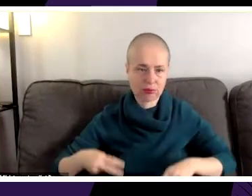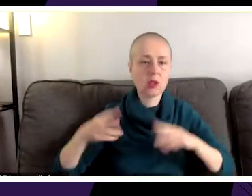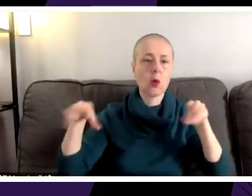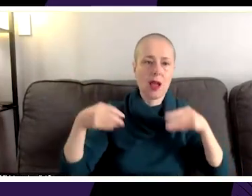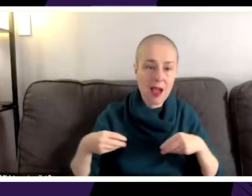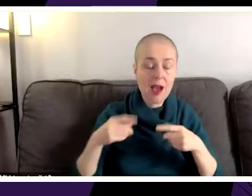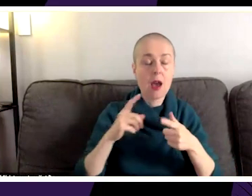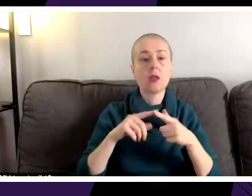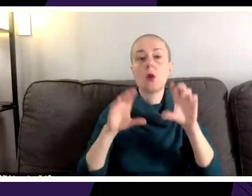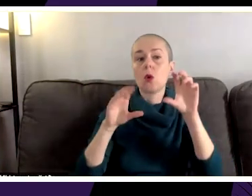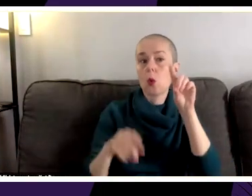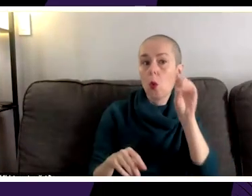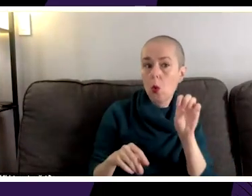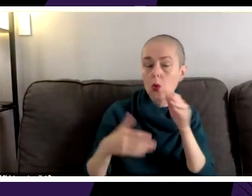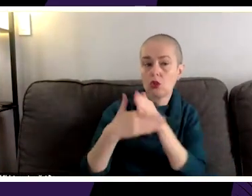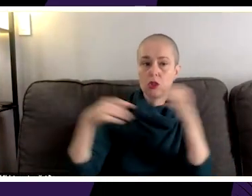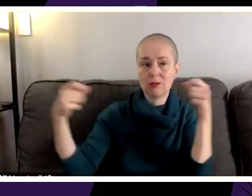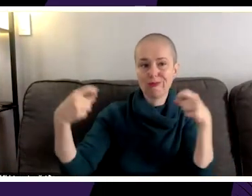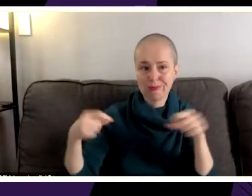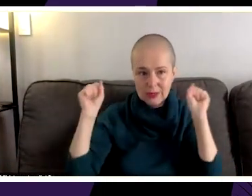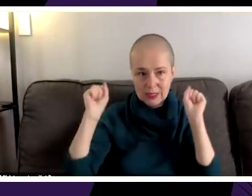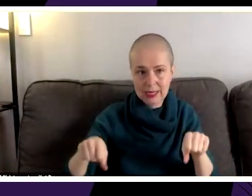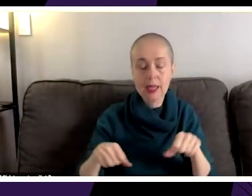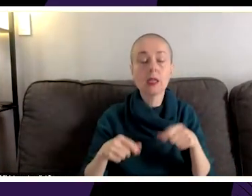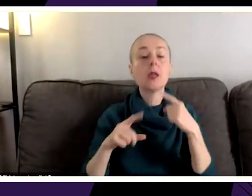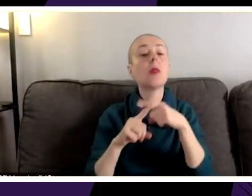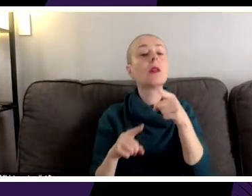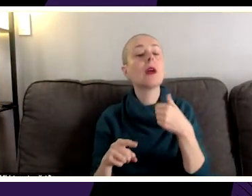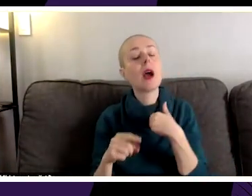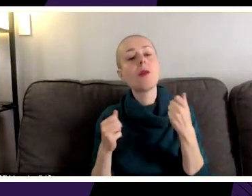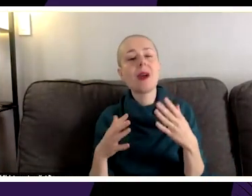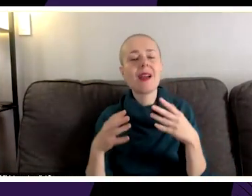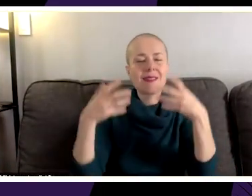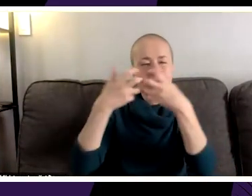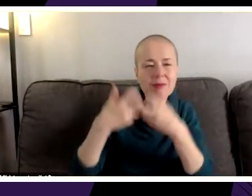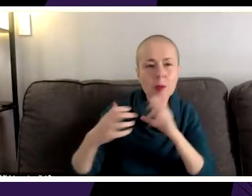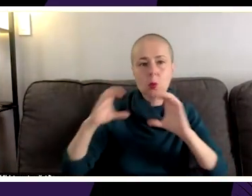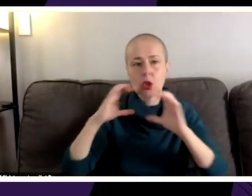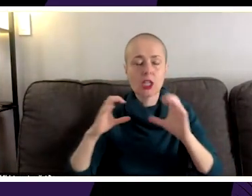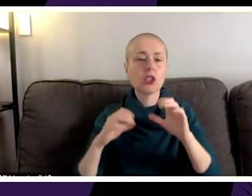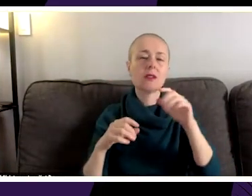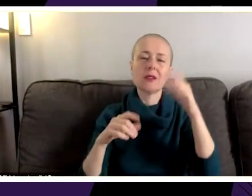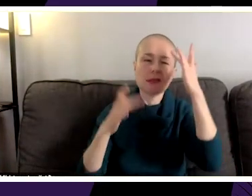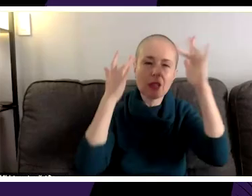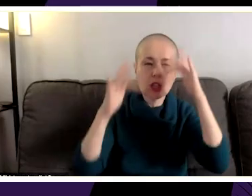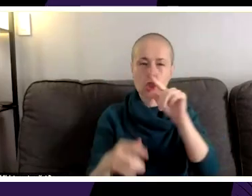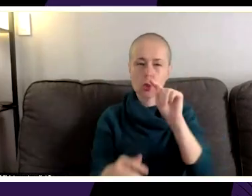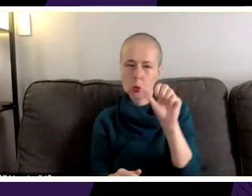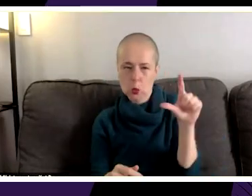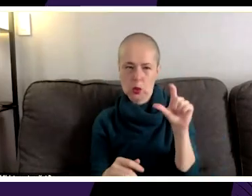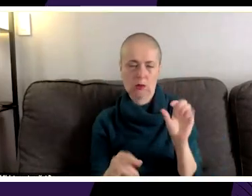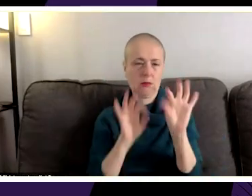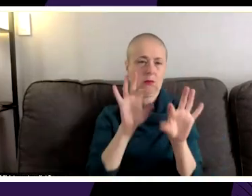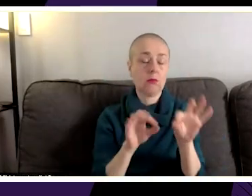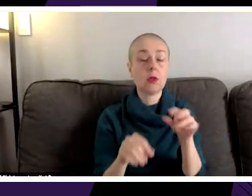And then there's always inline documentation and intelligent tooltips. So instead of switching tabs to look up a function, you can